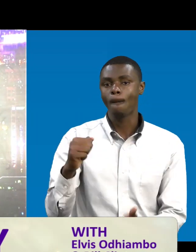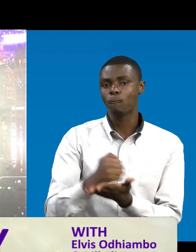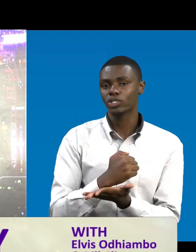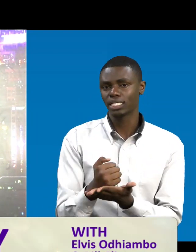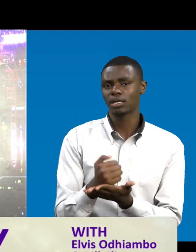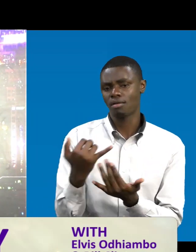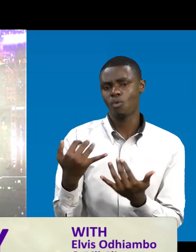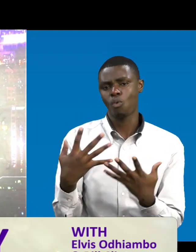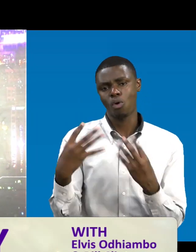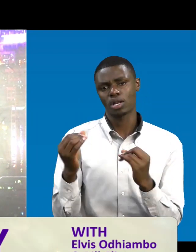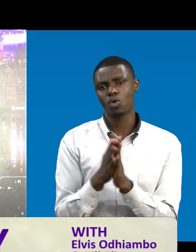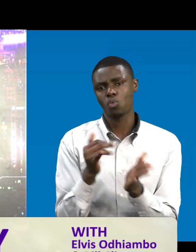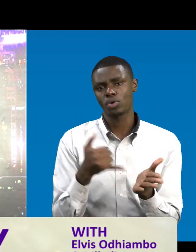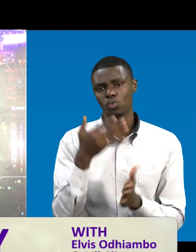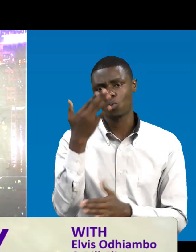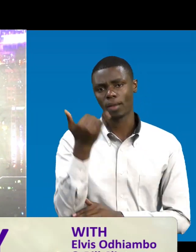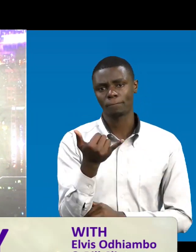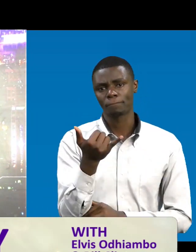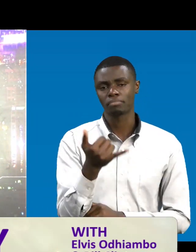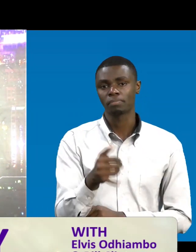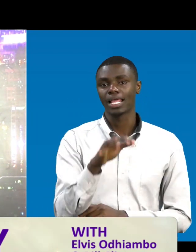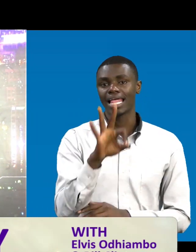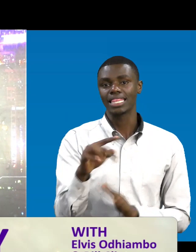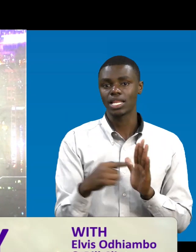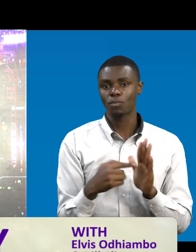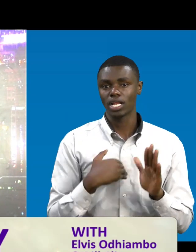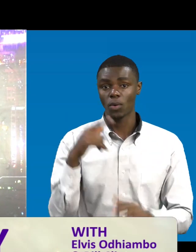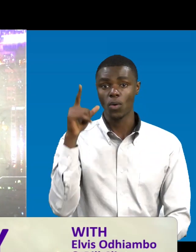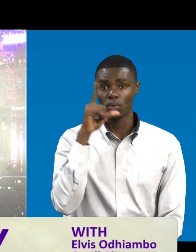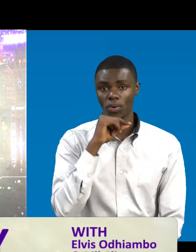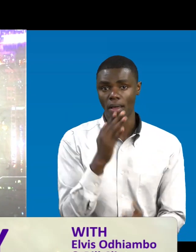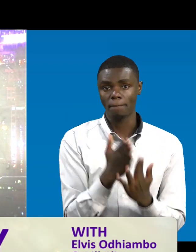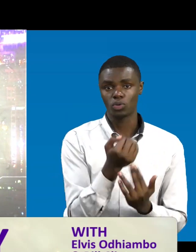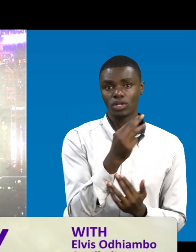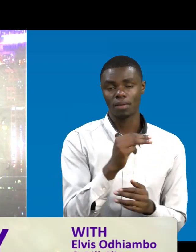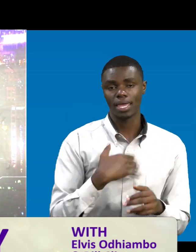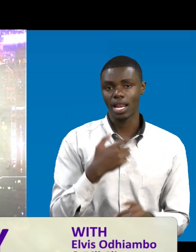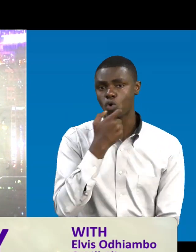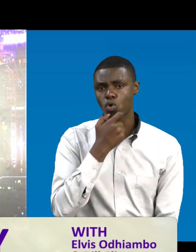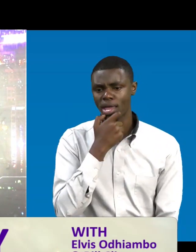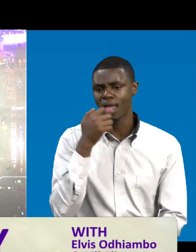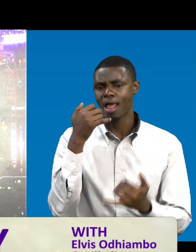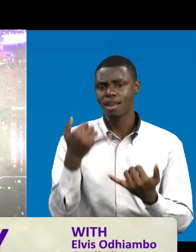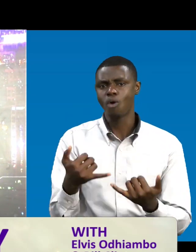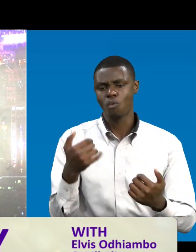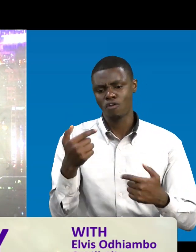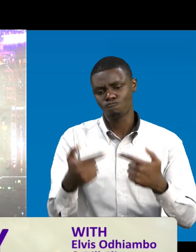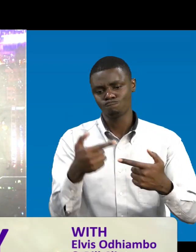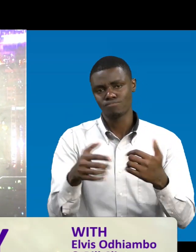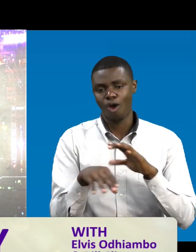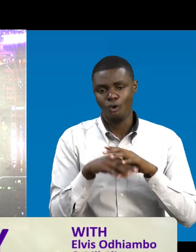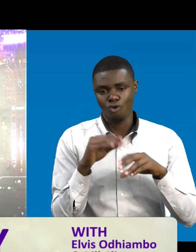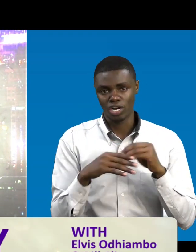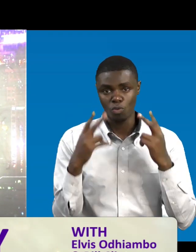seemingly walking away with it because the three points that they have between them and Gor Mahia, they seem to be cruising comfortably. When you